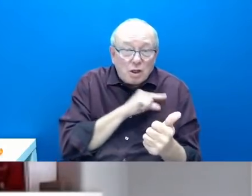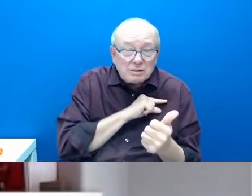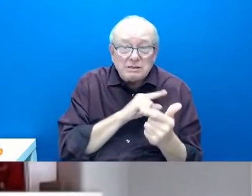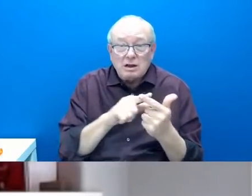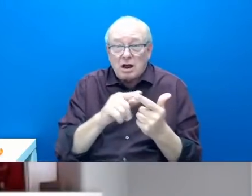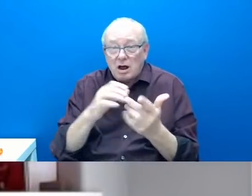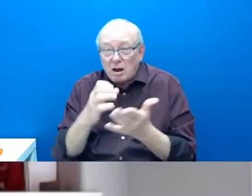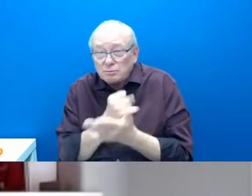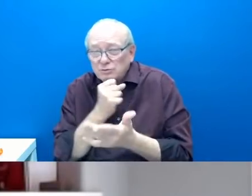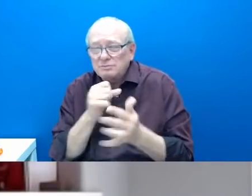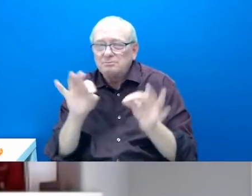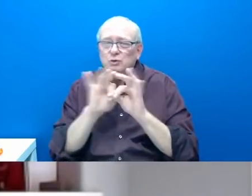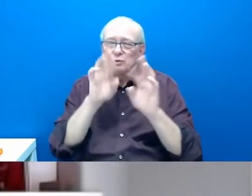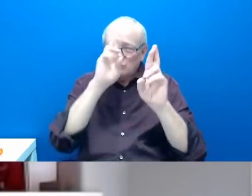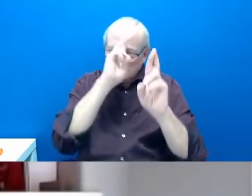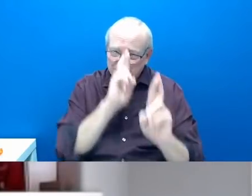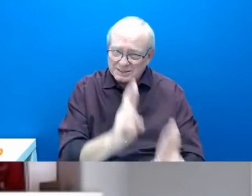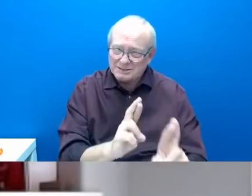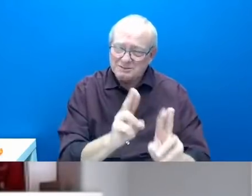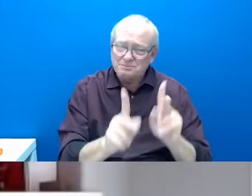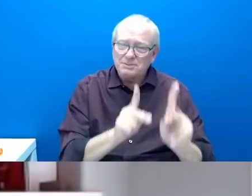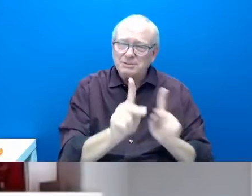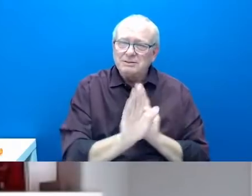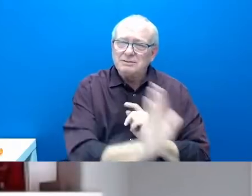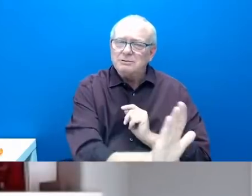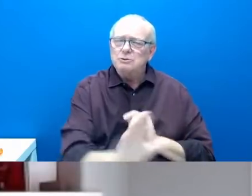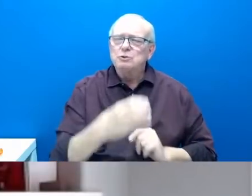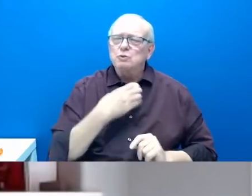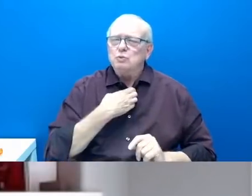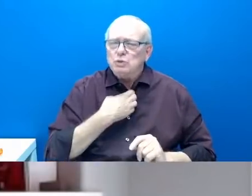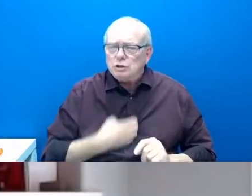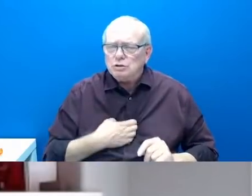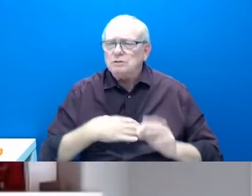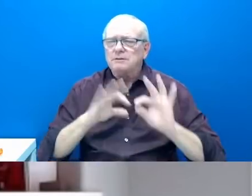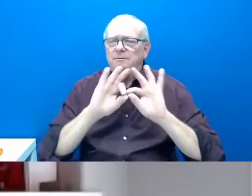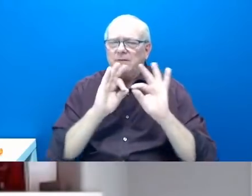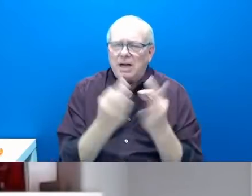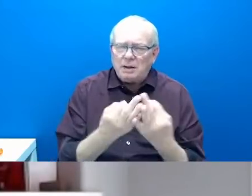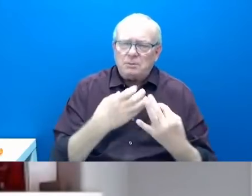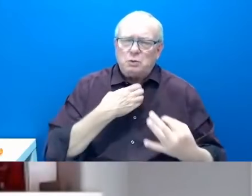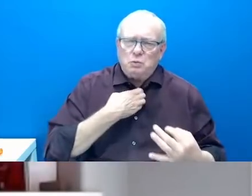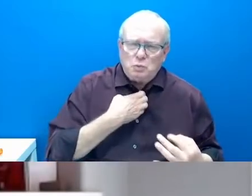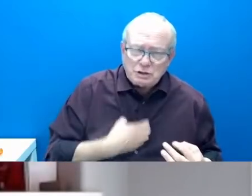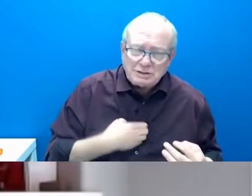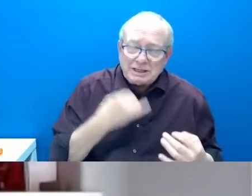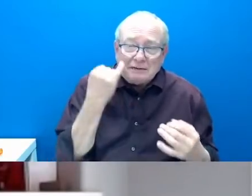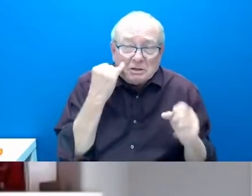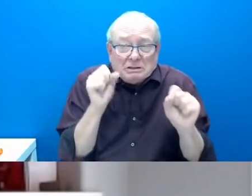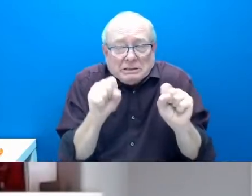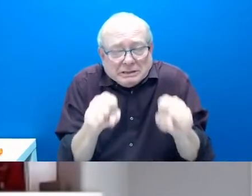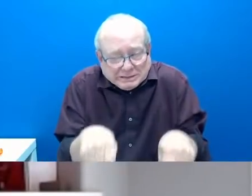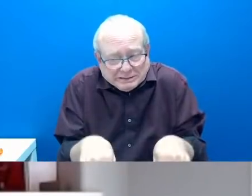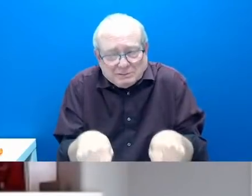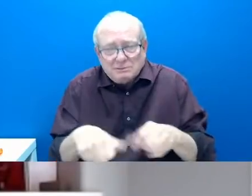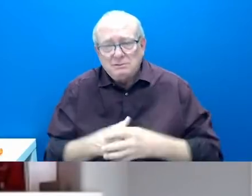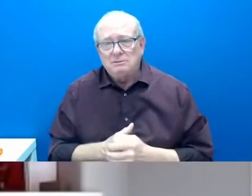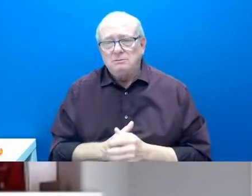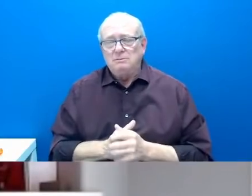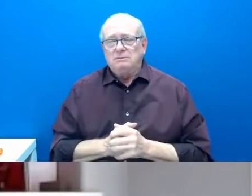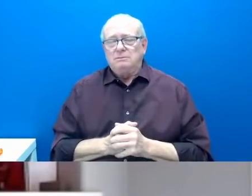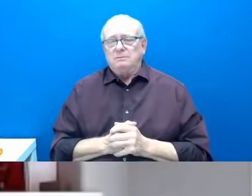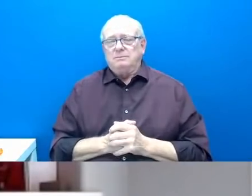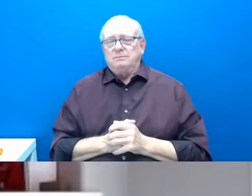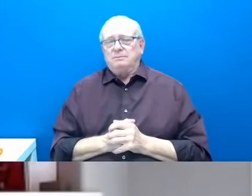you respect patients and families' wishes as much as possible. But in this situation, we really are trying to maximize the resources locally